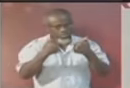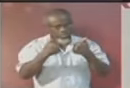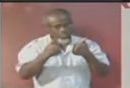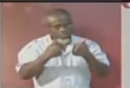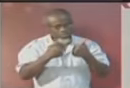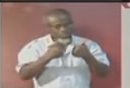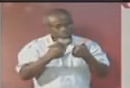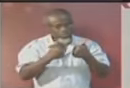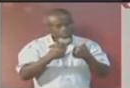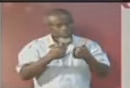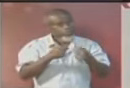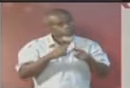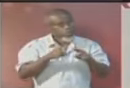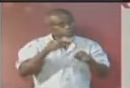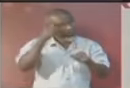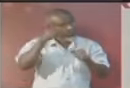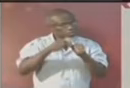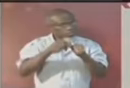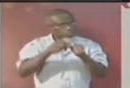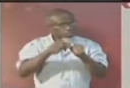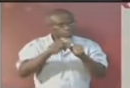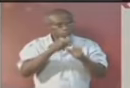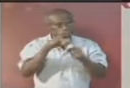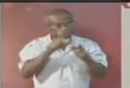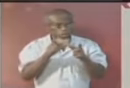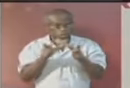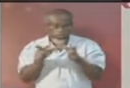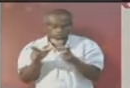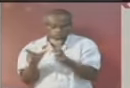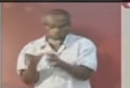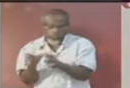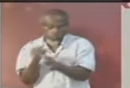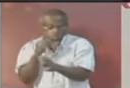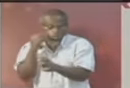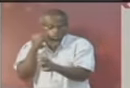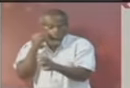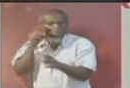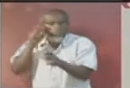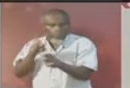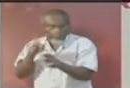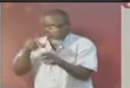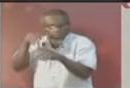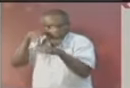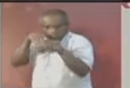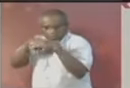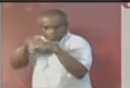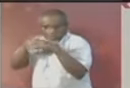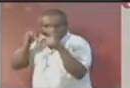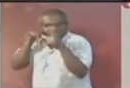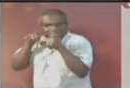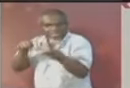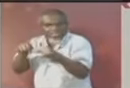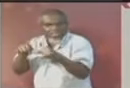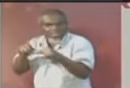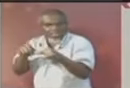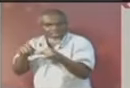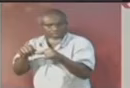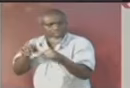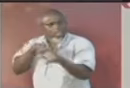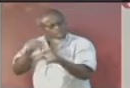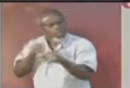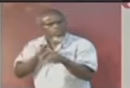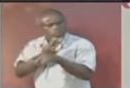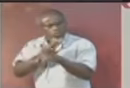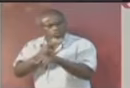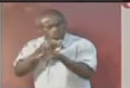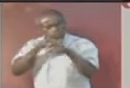we expect that COVID positive patients will do, will go a long way, and we expect that you'll be wearing your mask as well. So if you continue to do